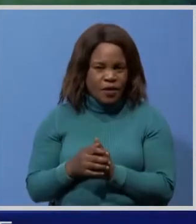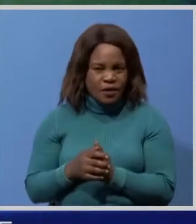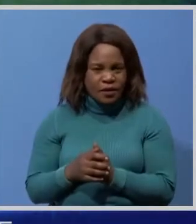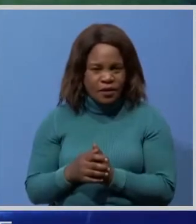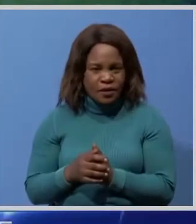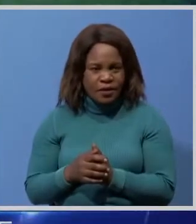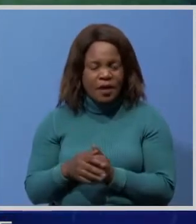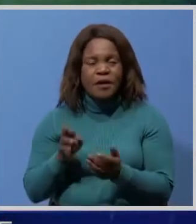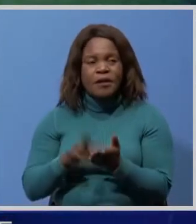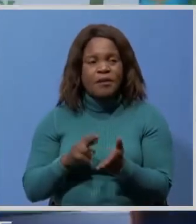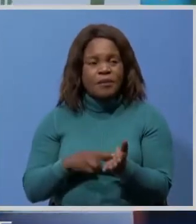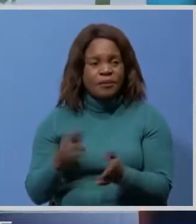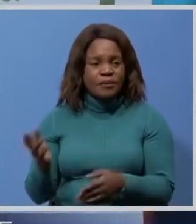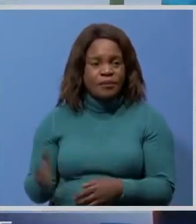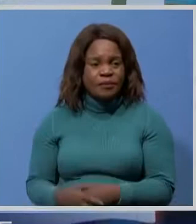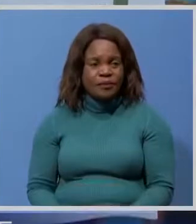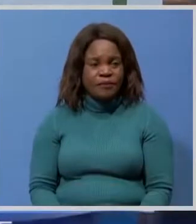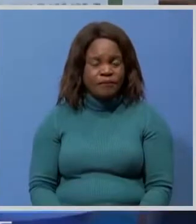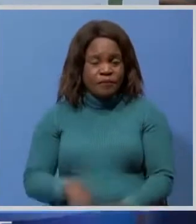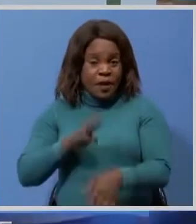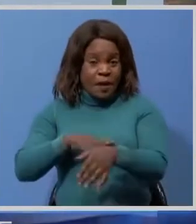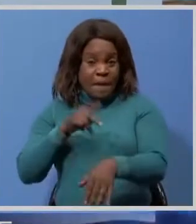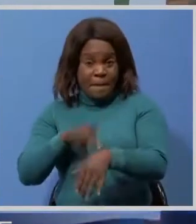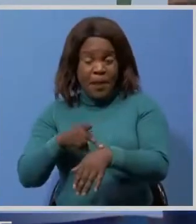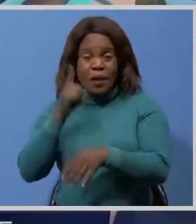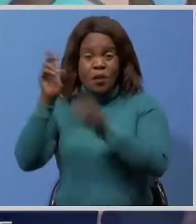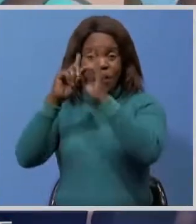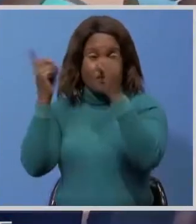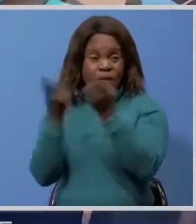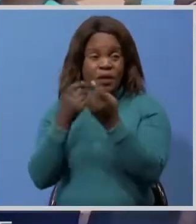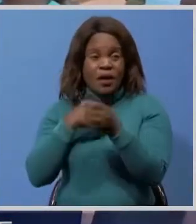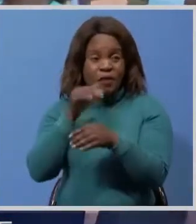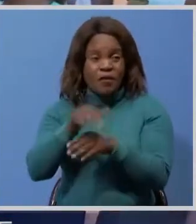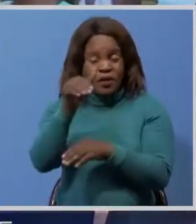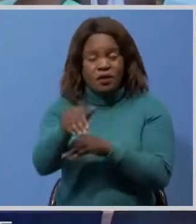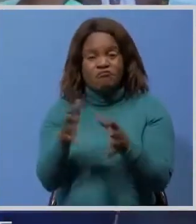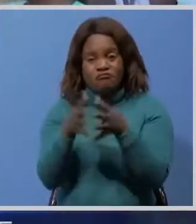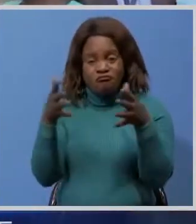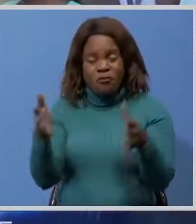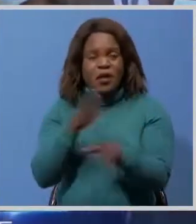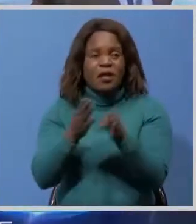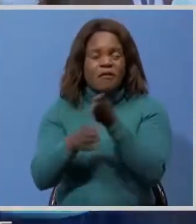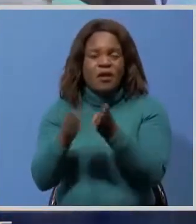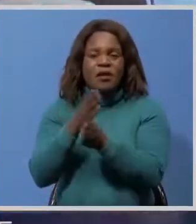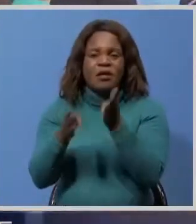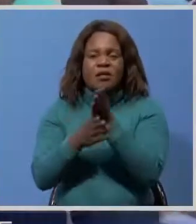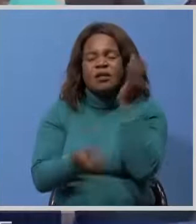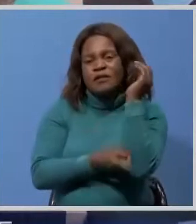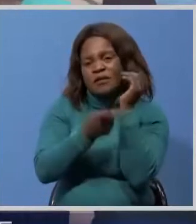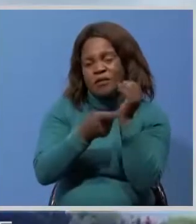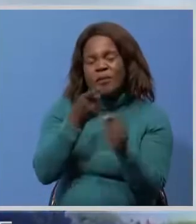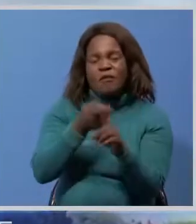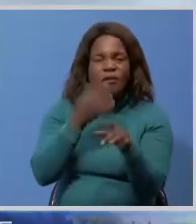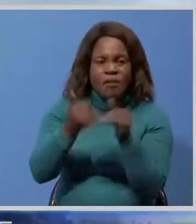Simfukwe now reports. Mpika is one of the districts that has registered an increase in infrastructure development since the year